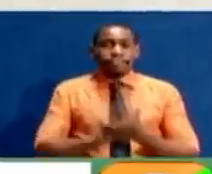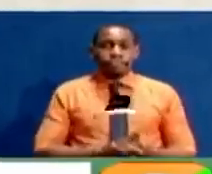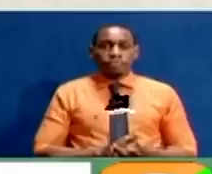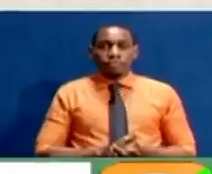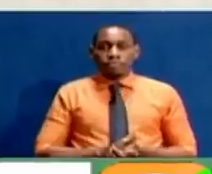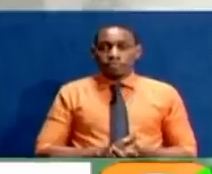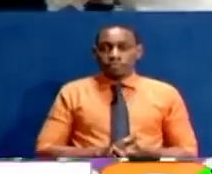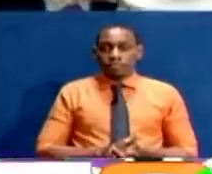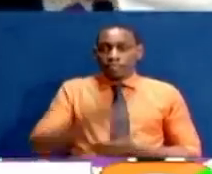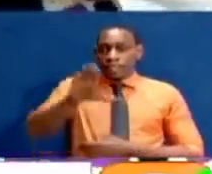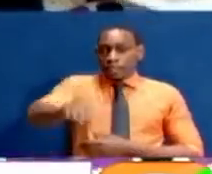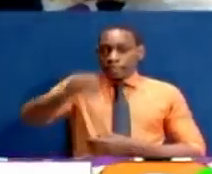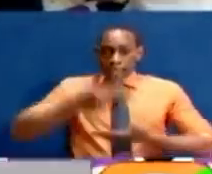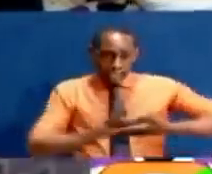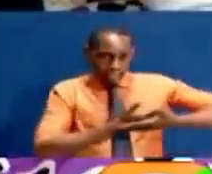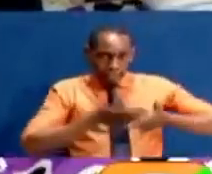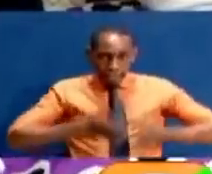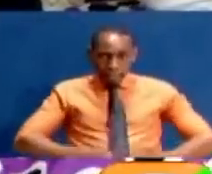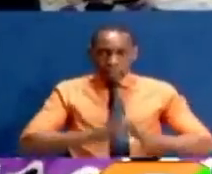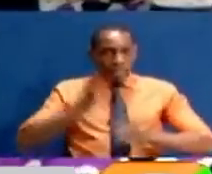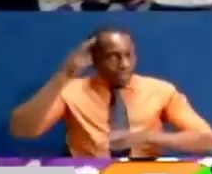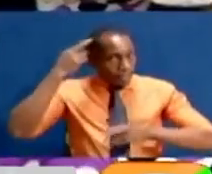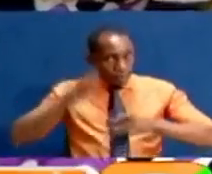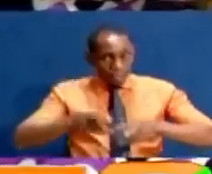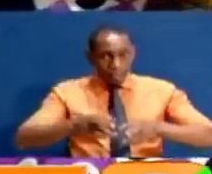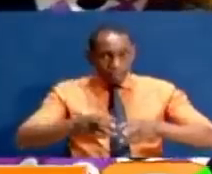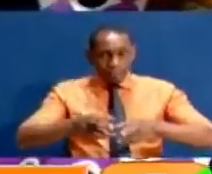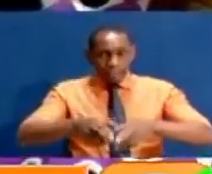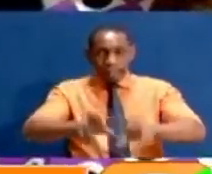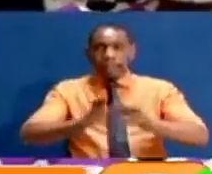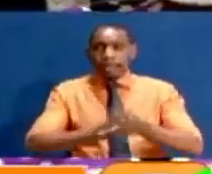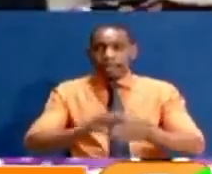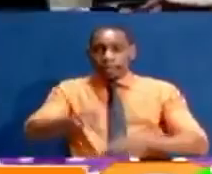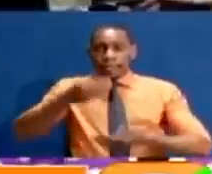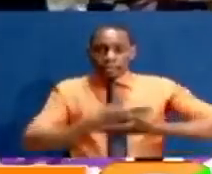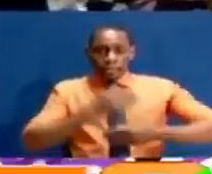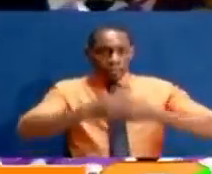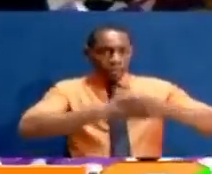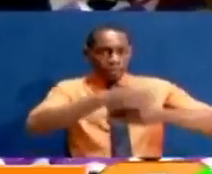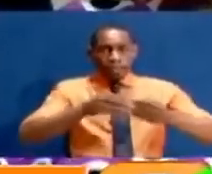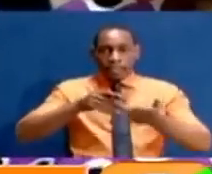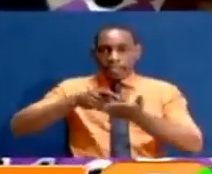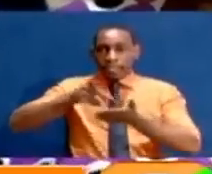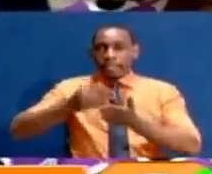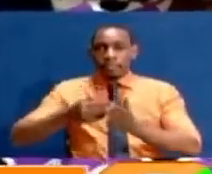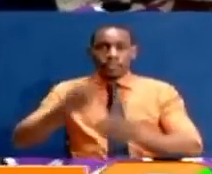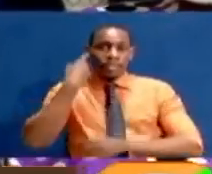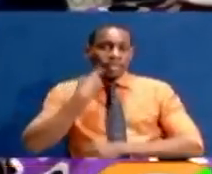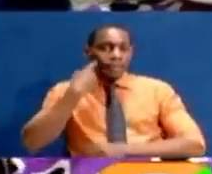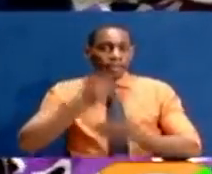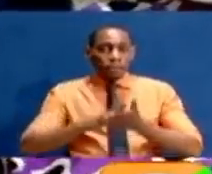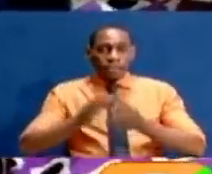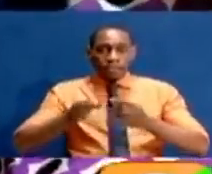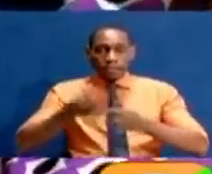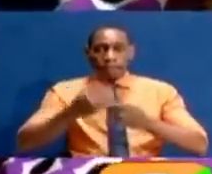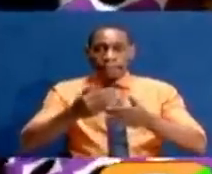time. Nimechukua huyo mtoto alizaliwa kwa rami, nimechukua mtoto, nimemfunga, nikatumana scalpel na uzi, scalpel